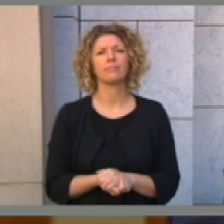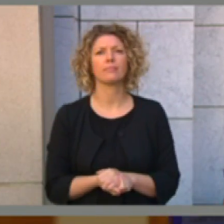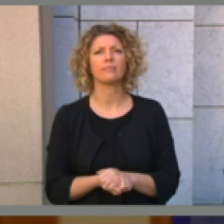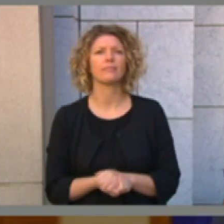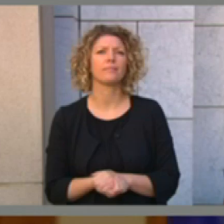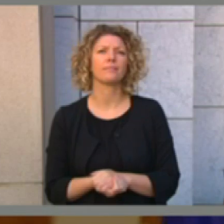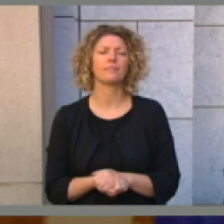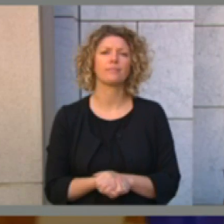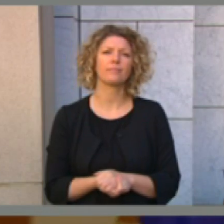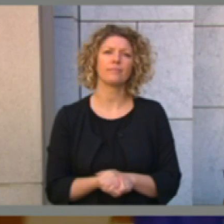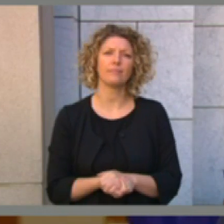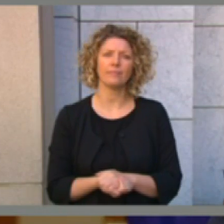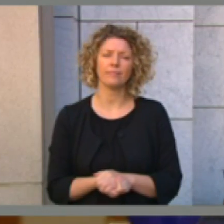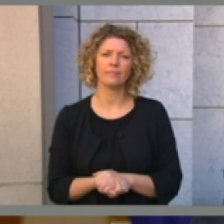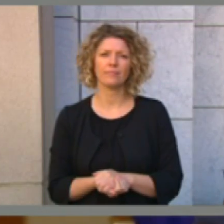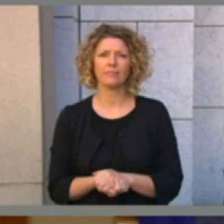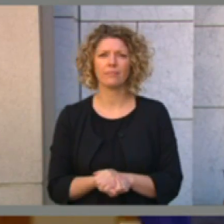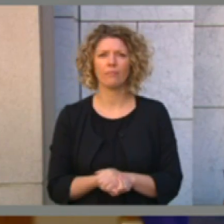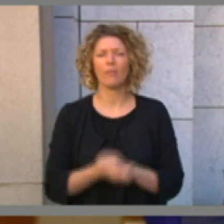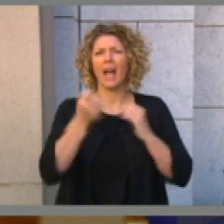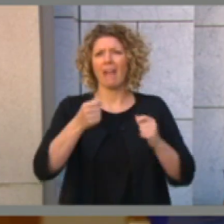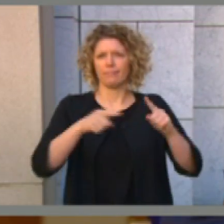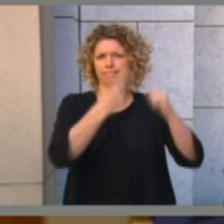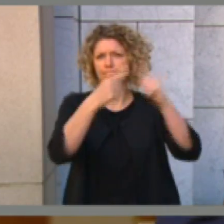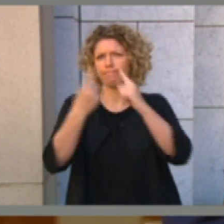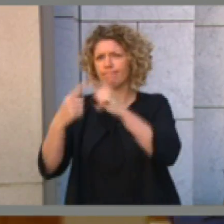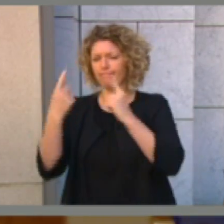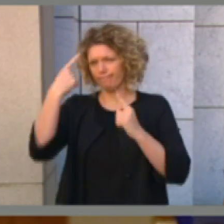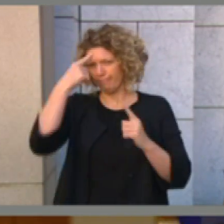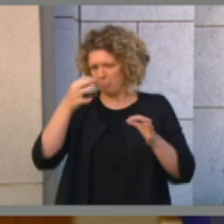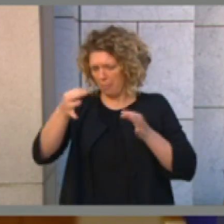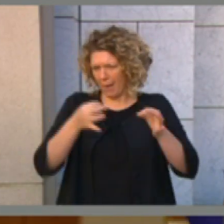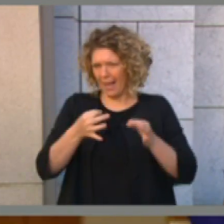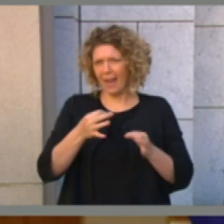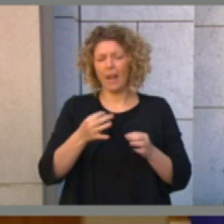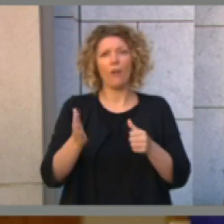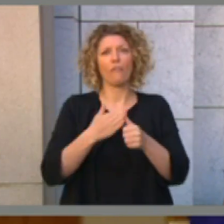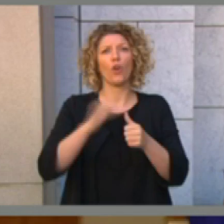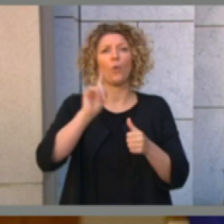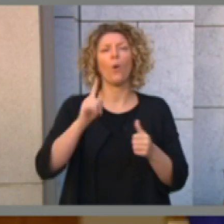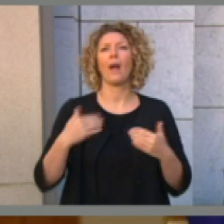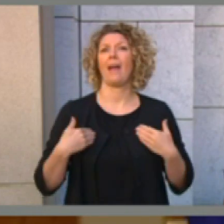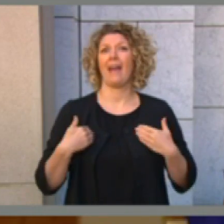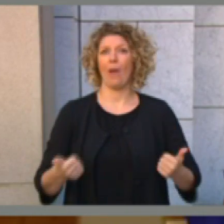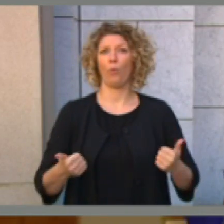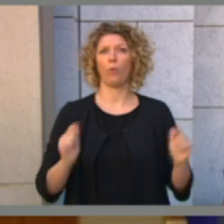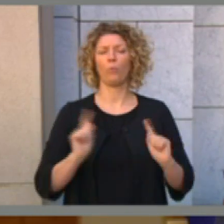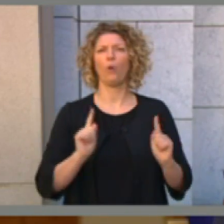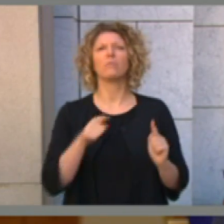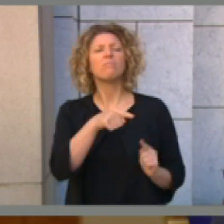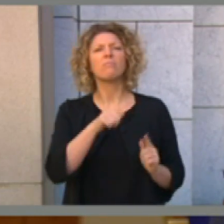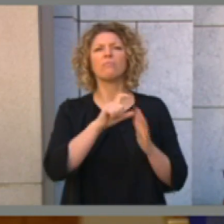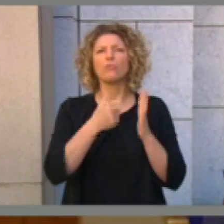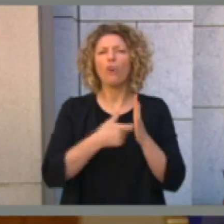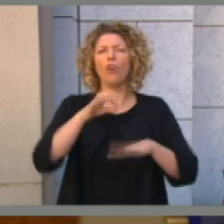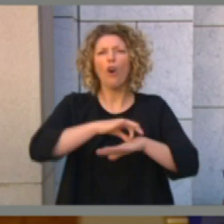We are taking action across a broad range of issues. Obviously, the first of those is the health response, which is